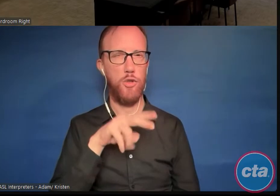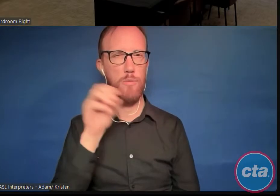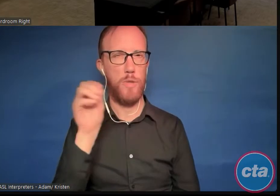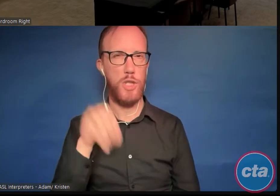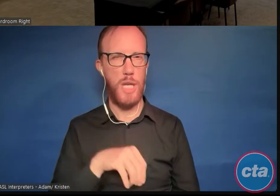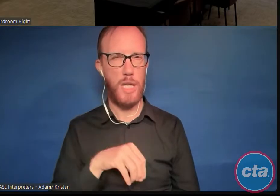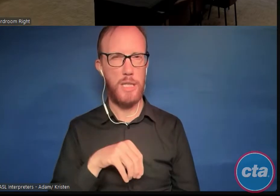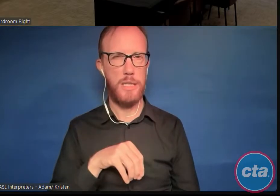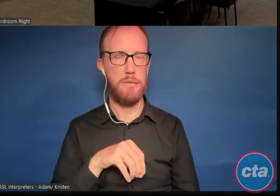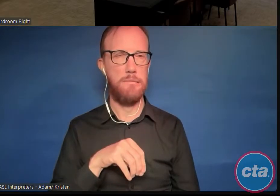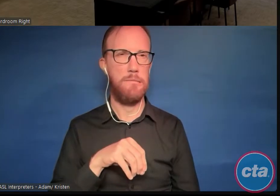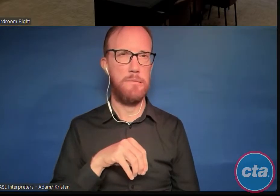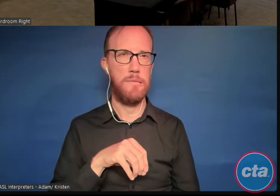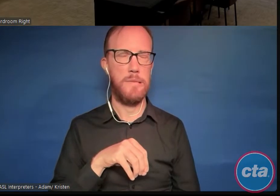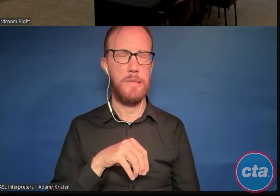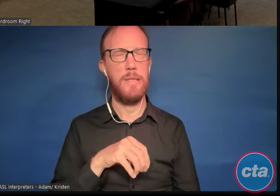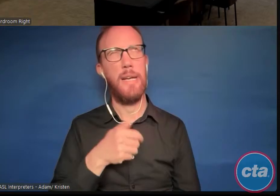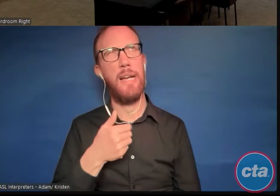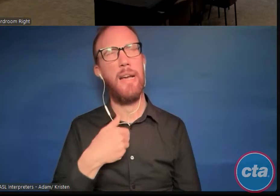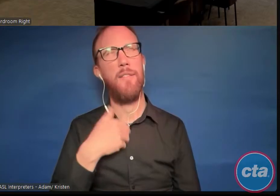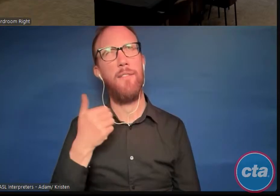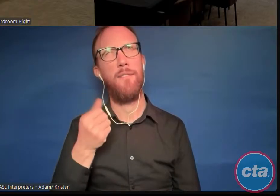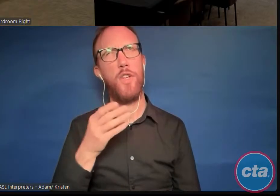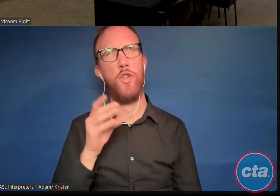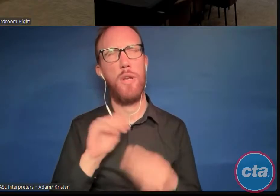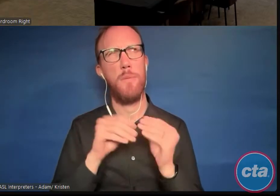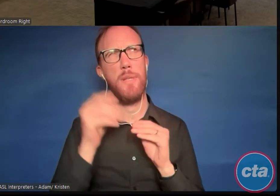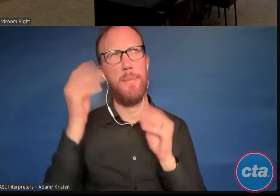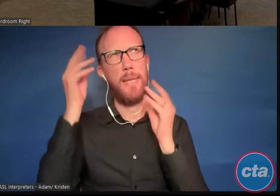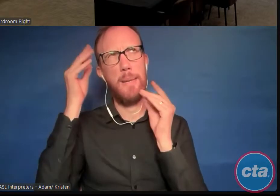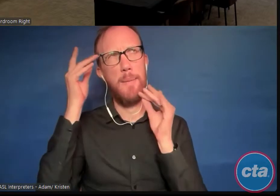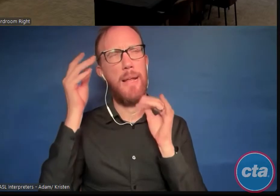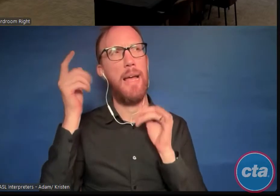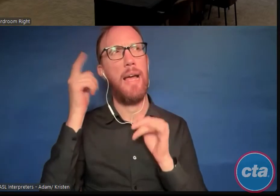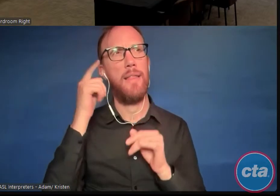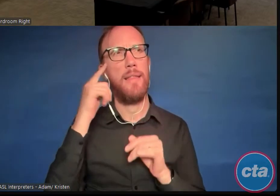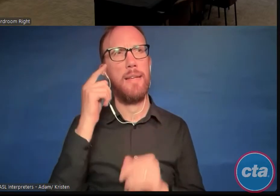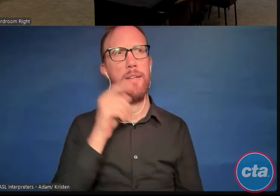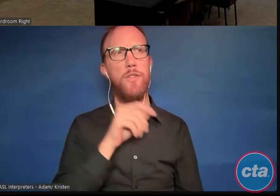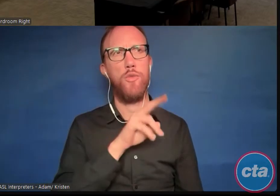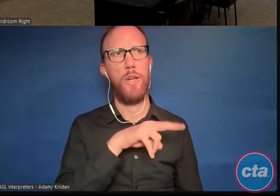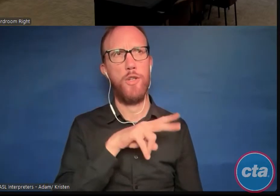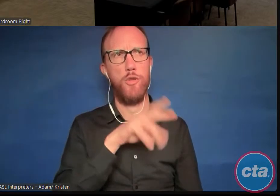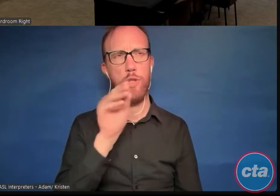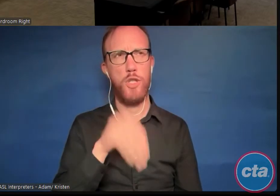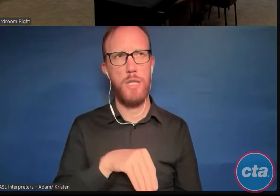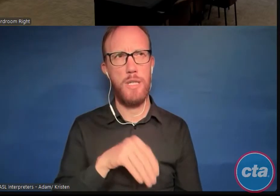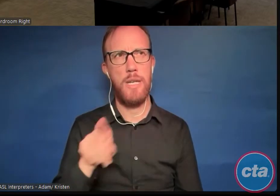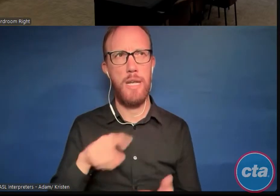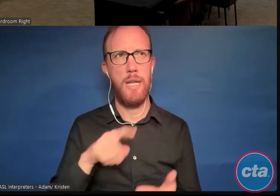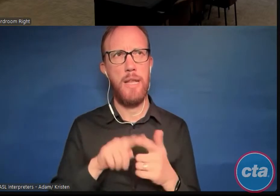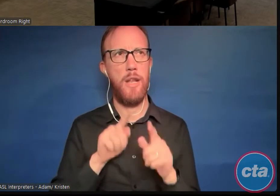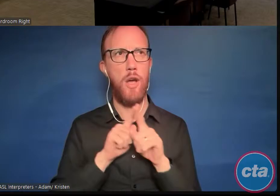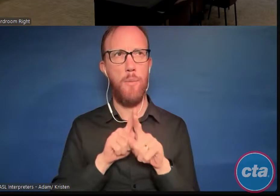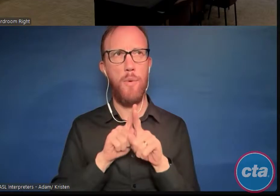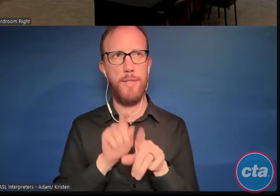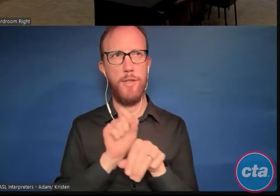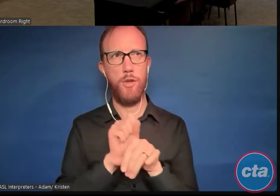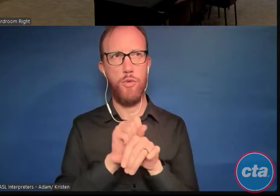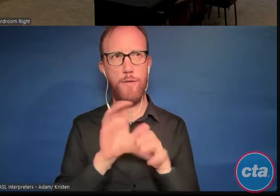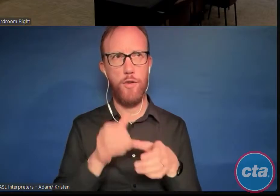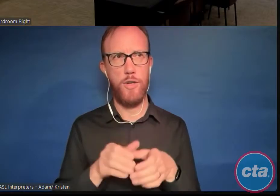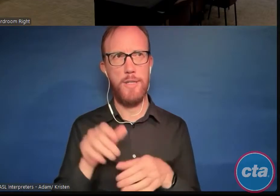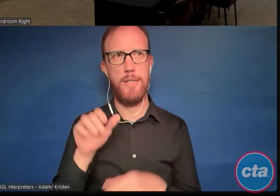I got a couple kicking around in my head between projects. I think it's 22% overall as a goal. Then there is also an apprentice workforce goal. There is an